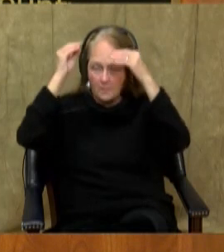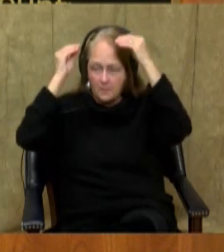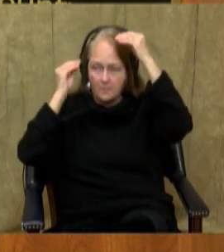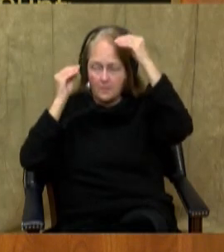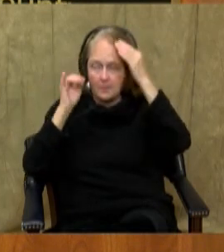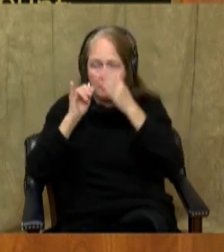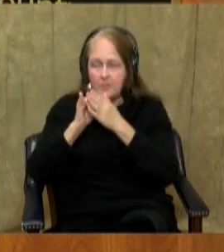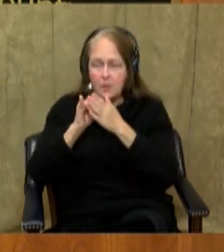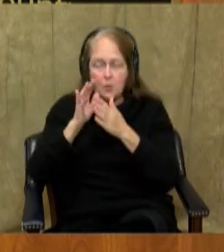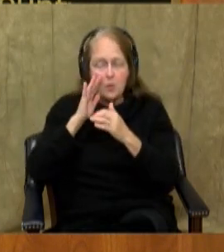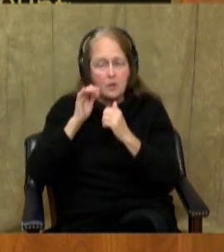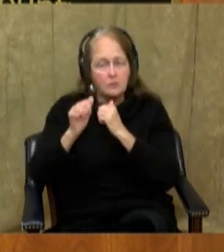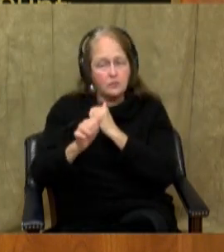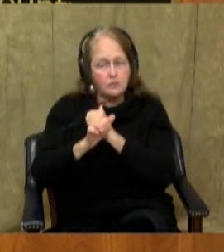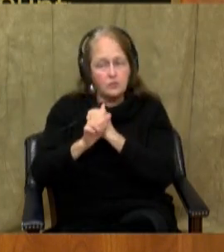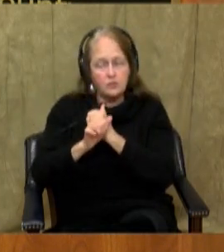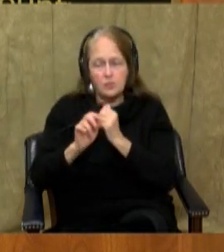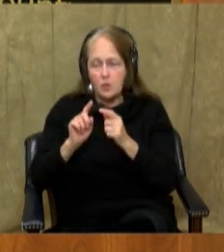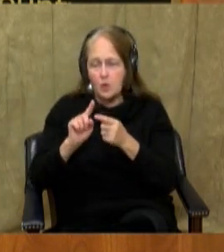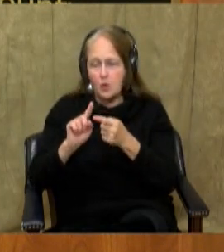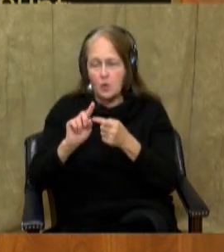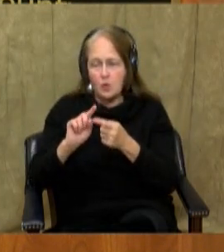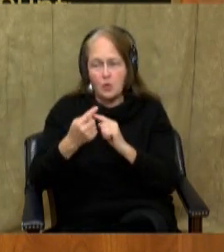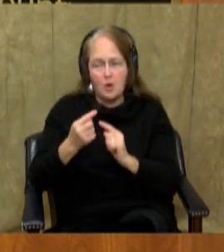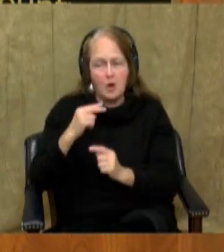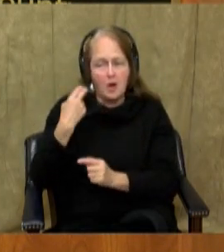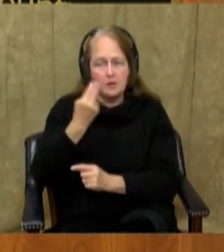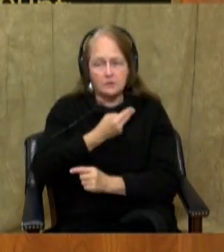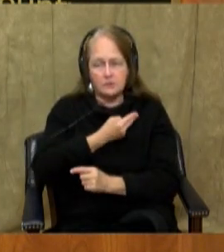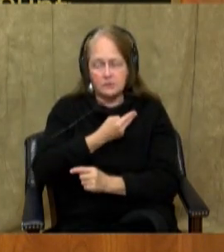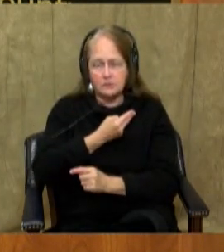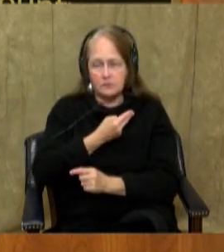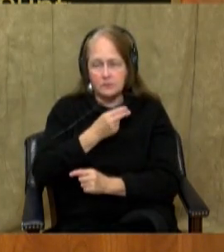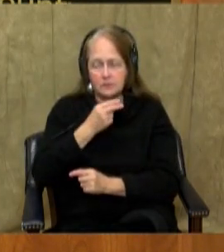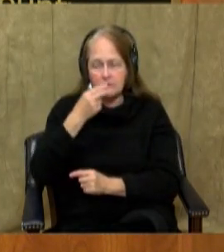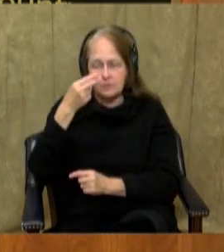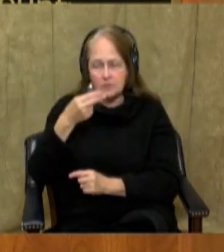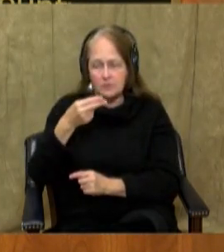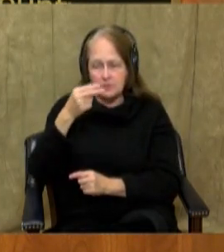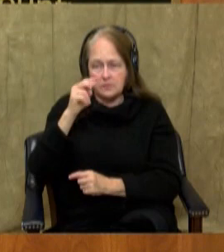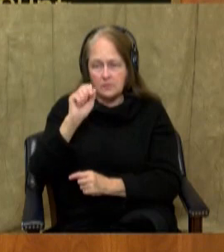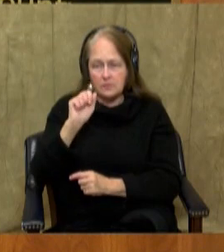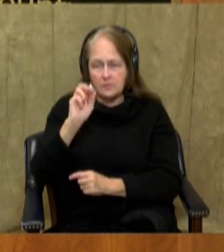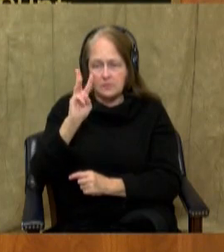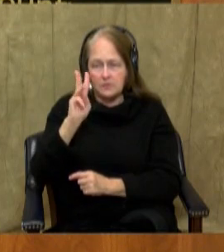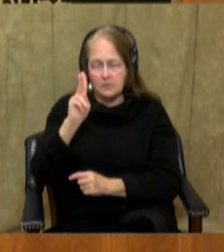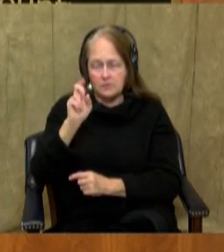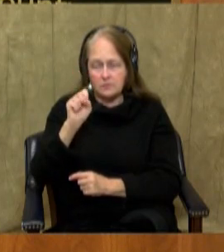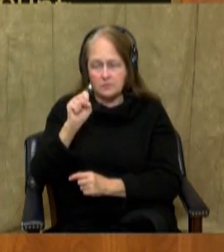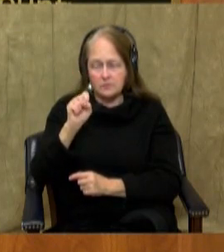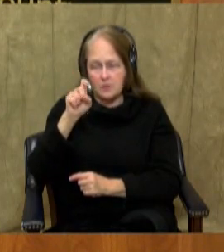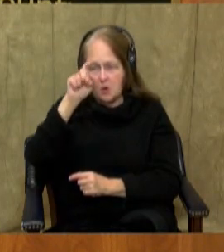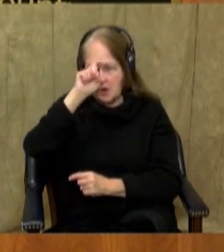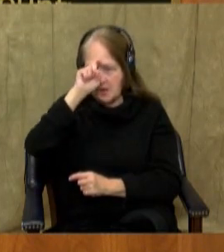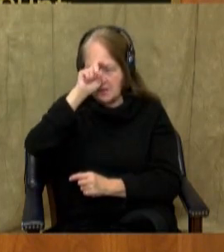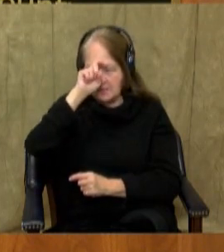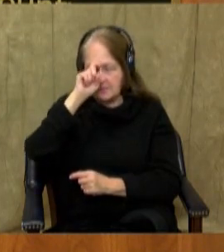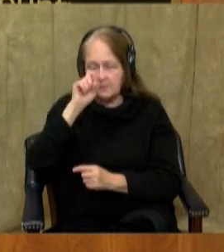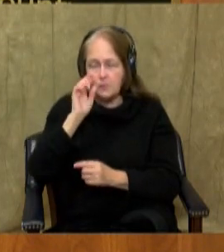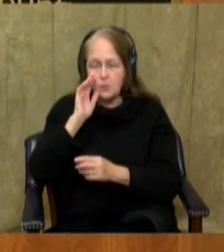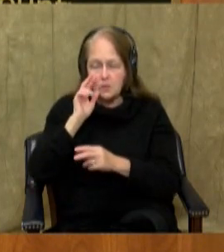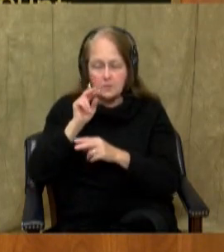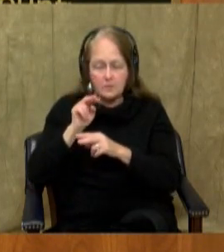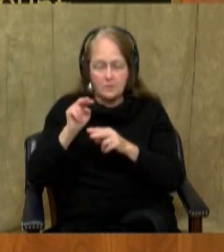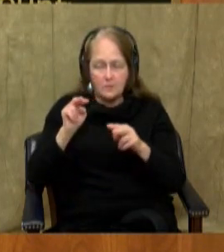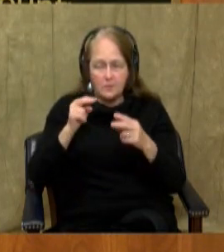is a threat to the world. We need to support this war. They were called the hawks. Now, a hawk is a bird of prey.